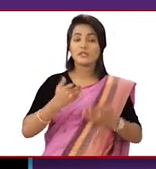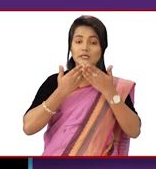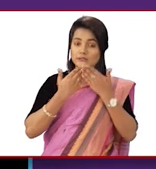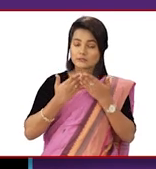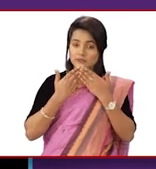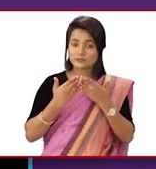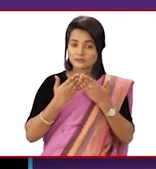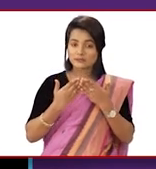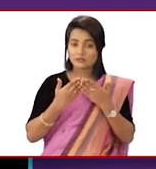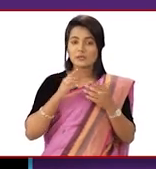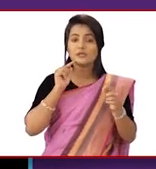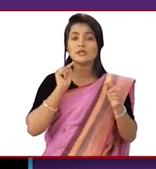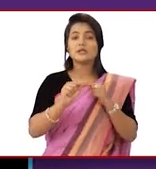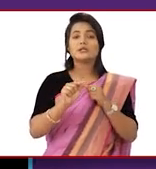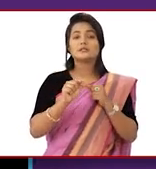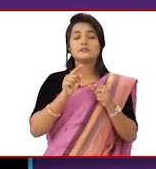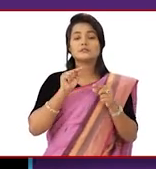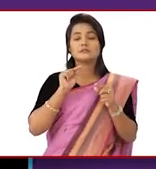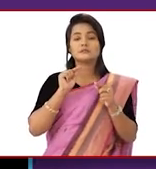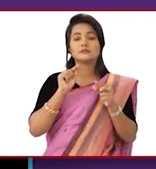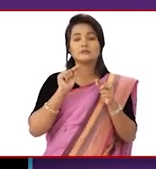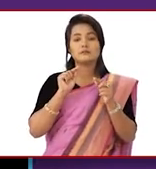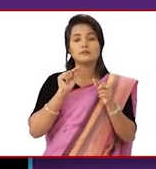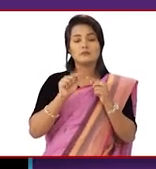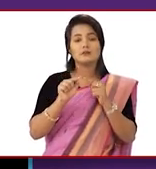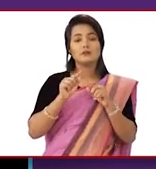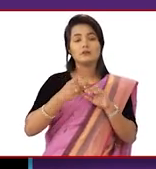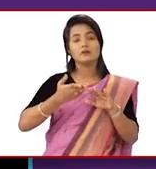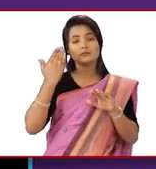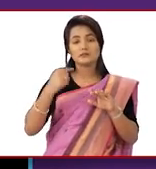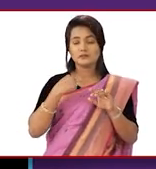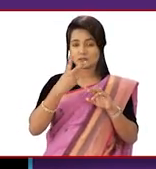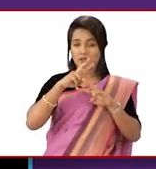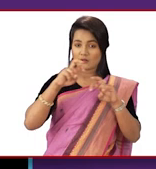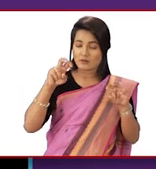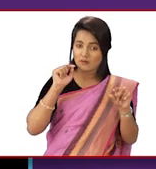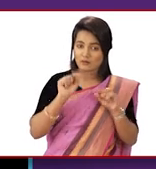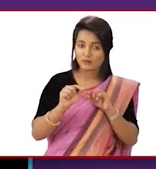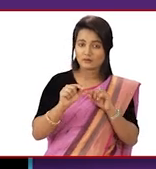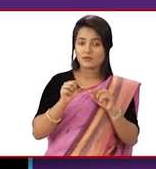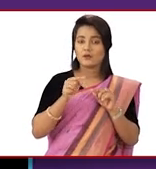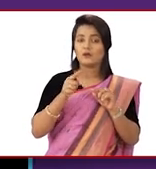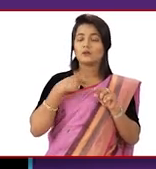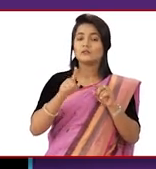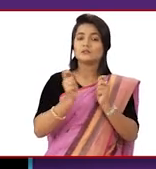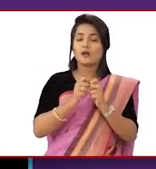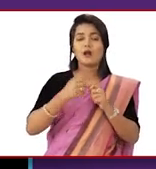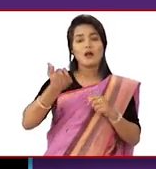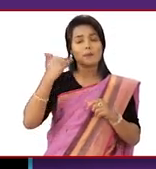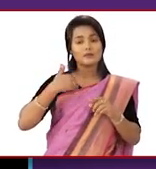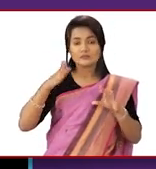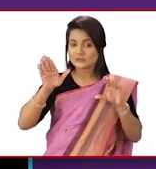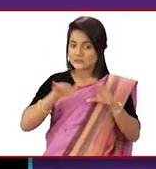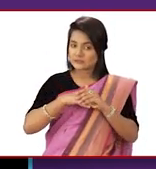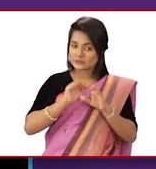education that was instilled in me was saw its manifestation when I got married and we